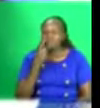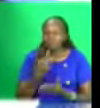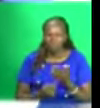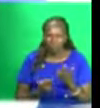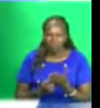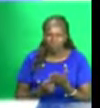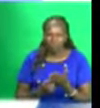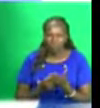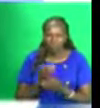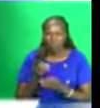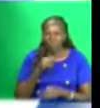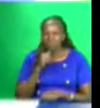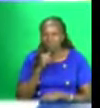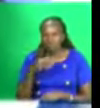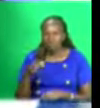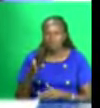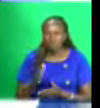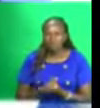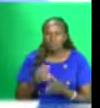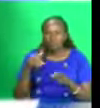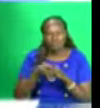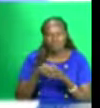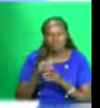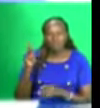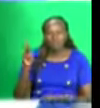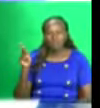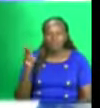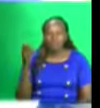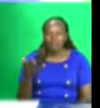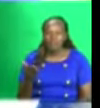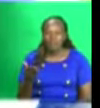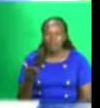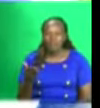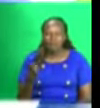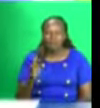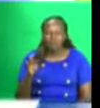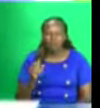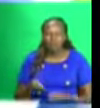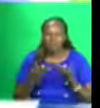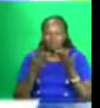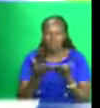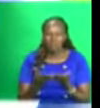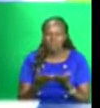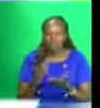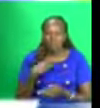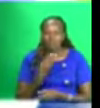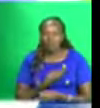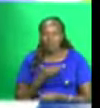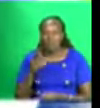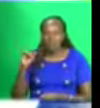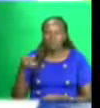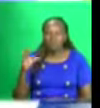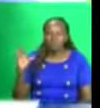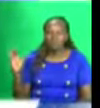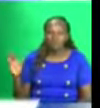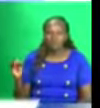there are no issues. There are many issues in Kilifi, but the beauty is that they are being addressed, and we as EACC, we